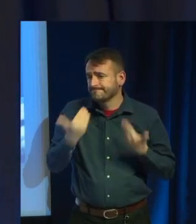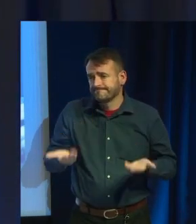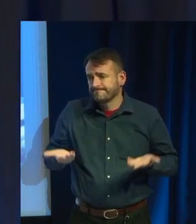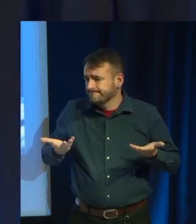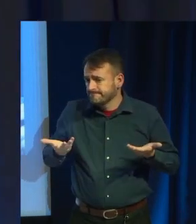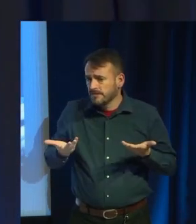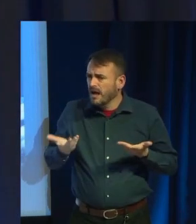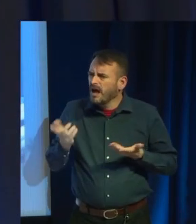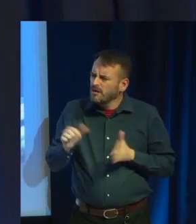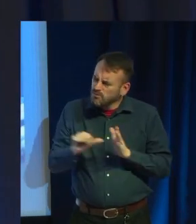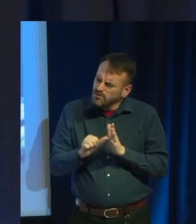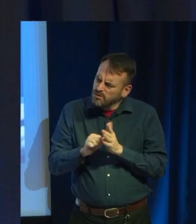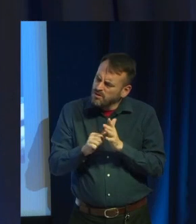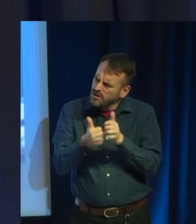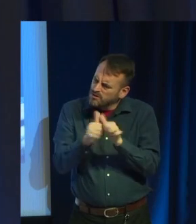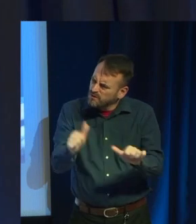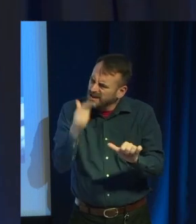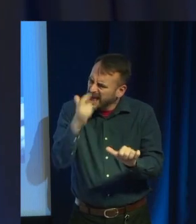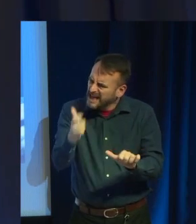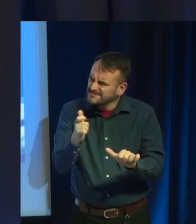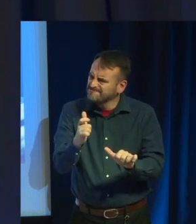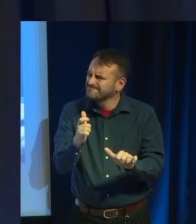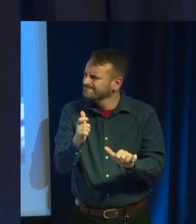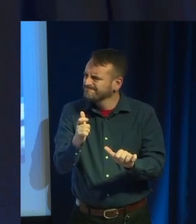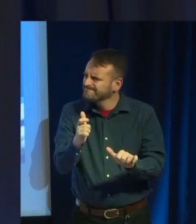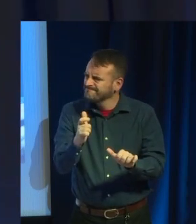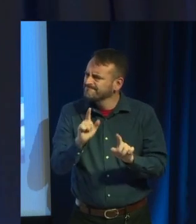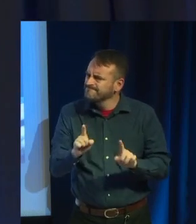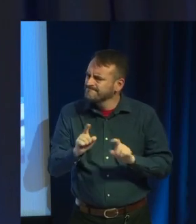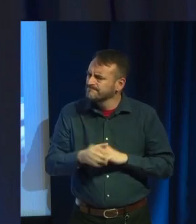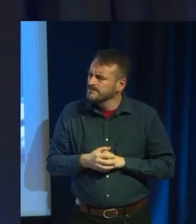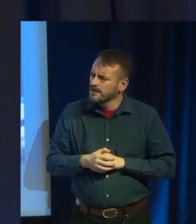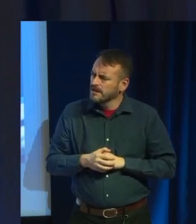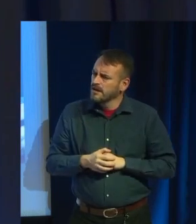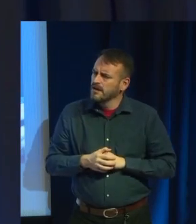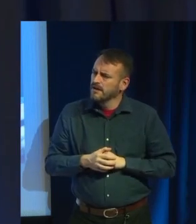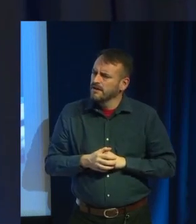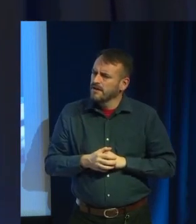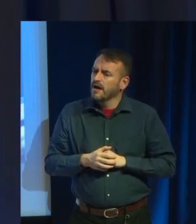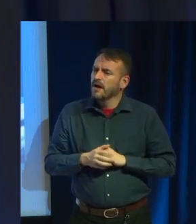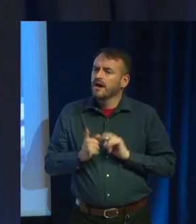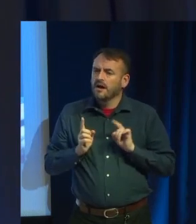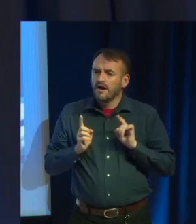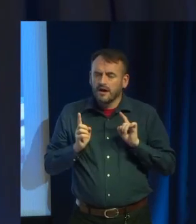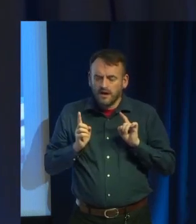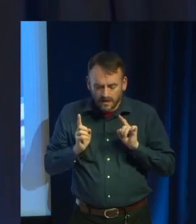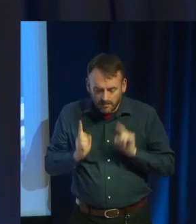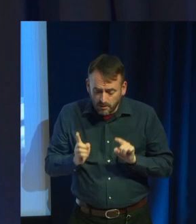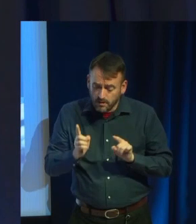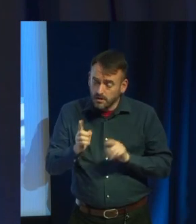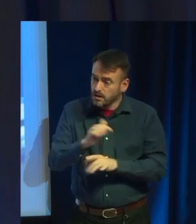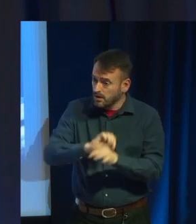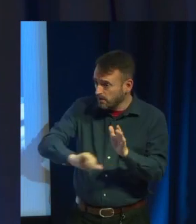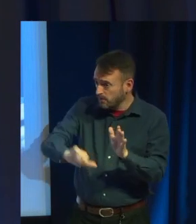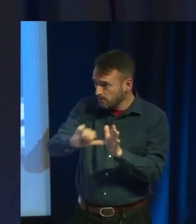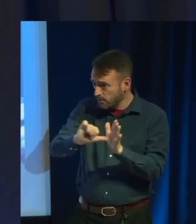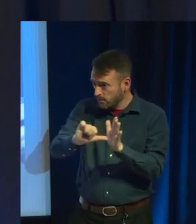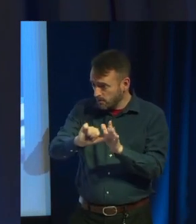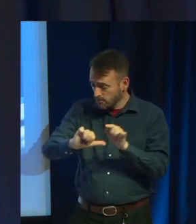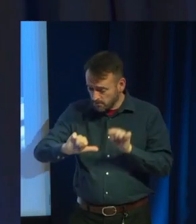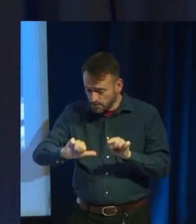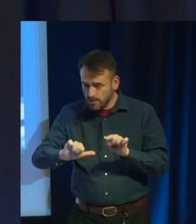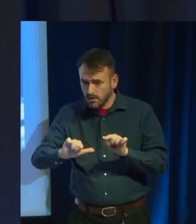it. But I do think that at least being aware of the fact that you might need to present it to